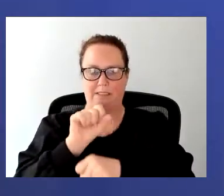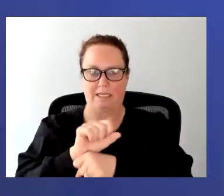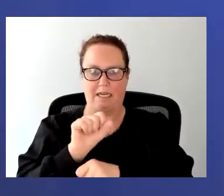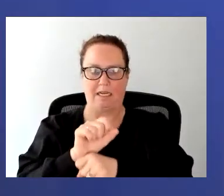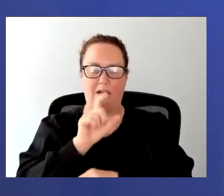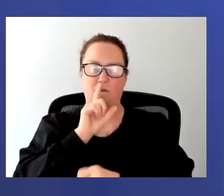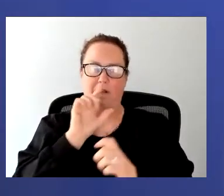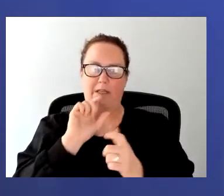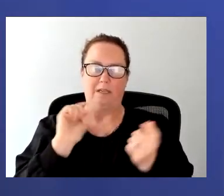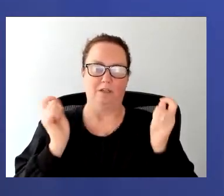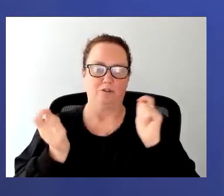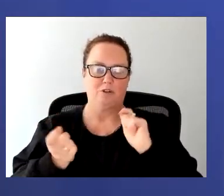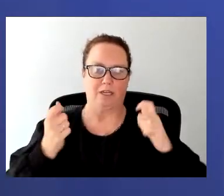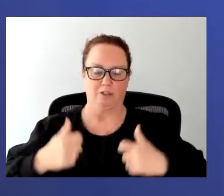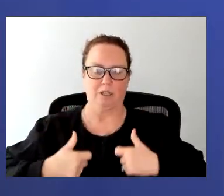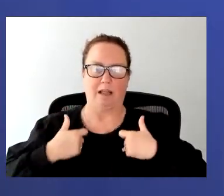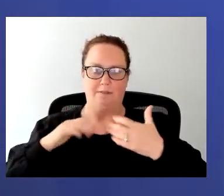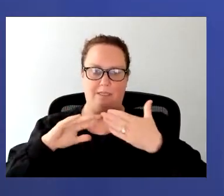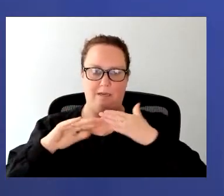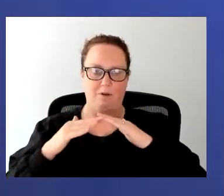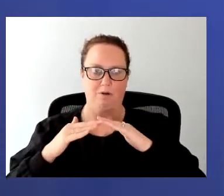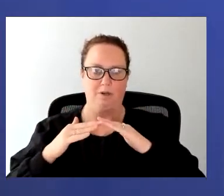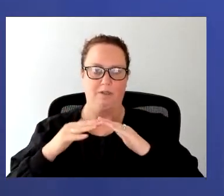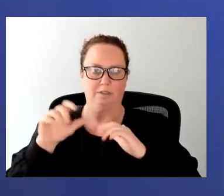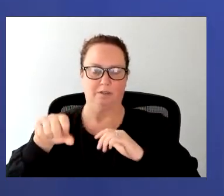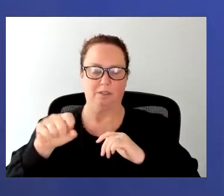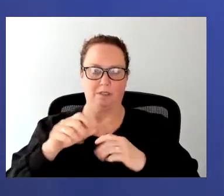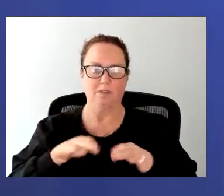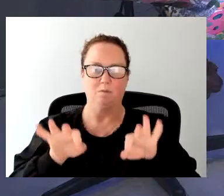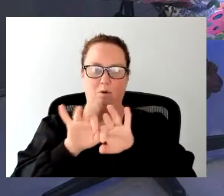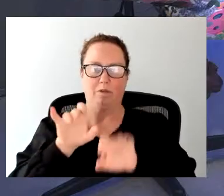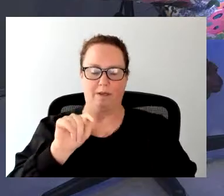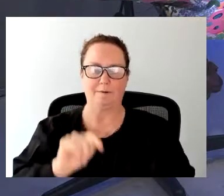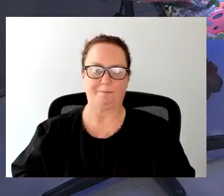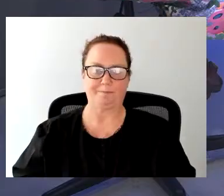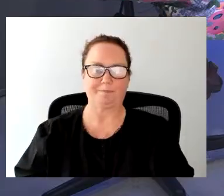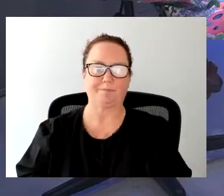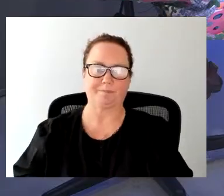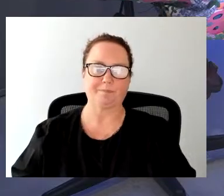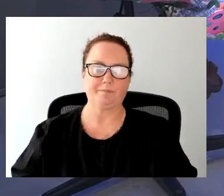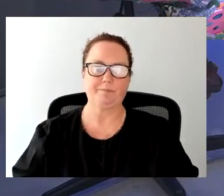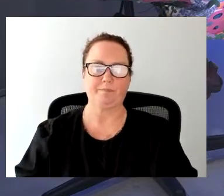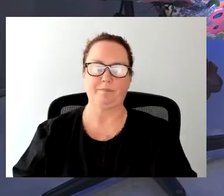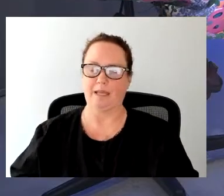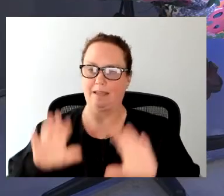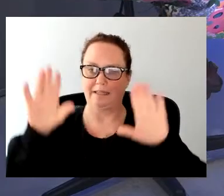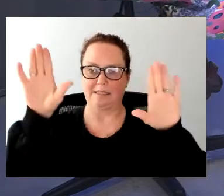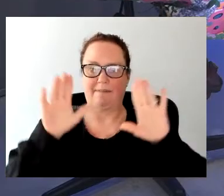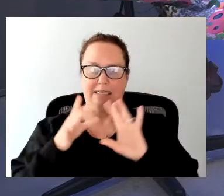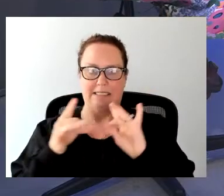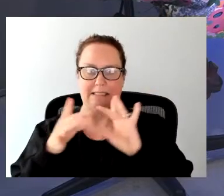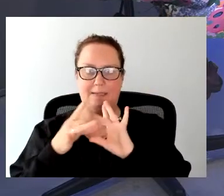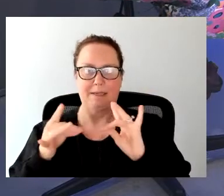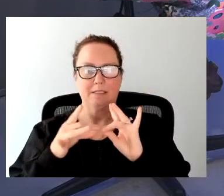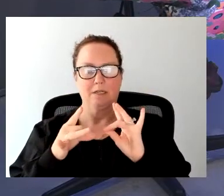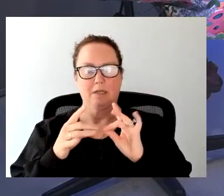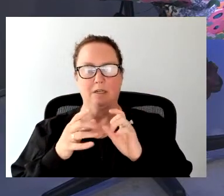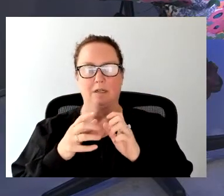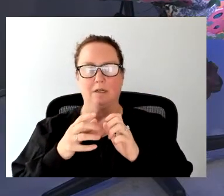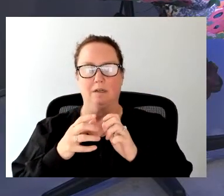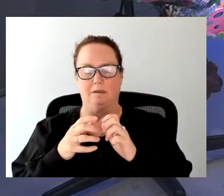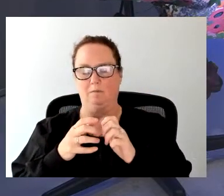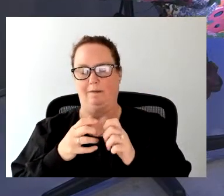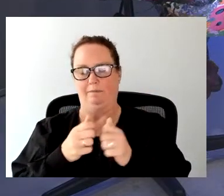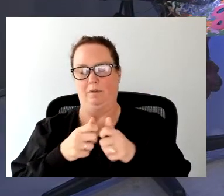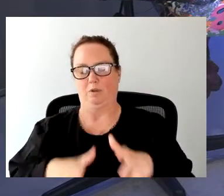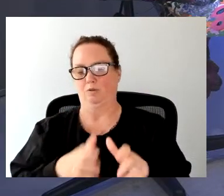change lives and communities. So it's absolutely worth it. Yeah, I think that's a fantastic message. I think that we lose track of things because we